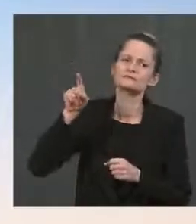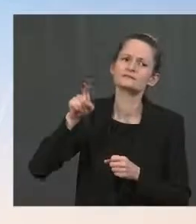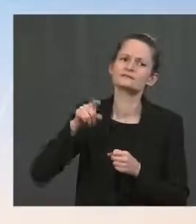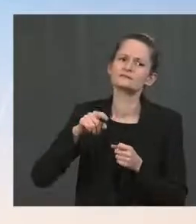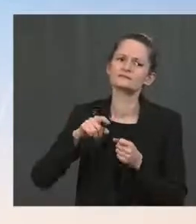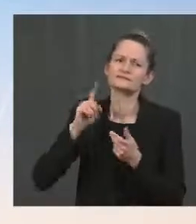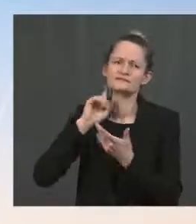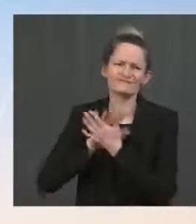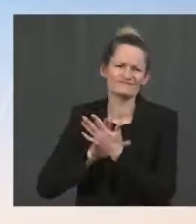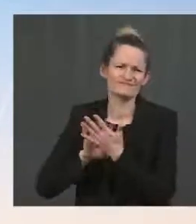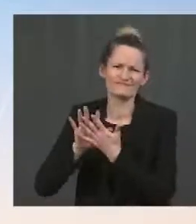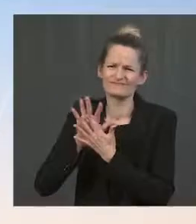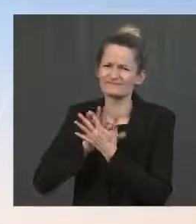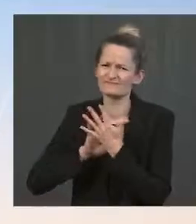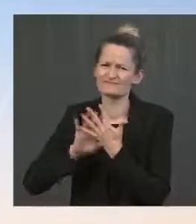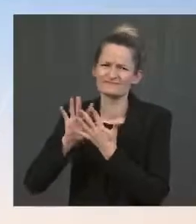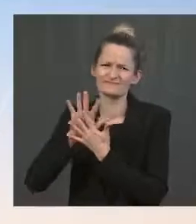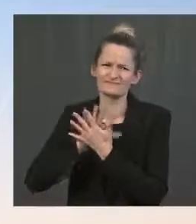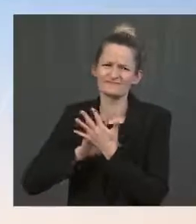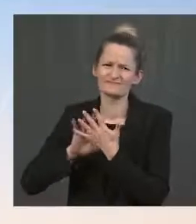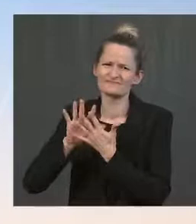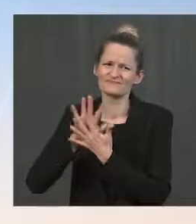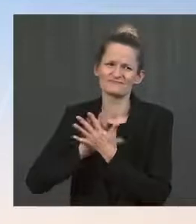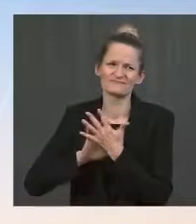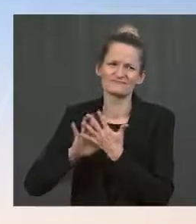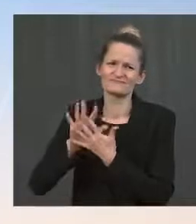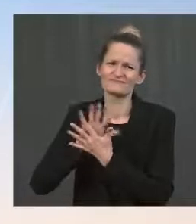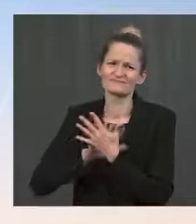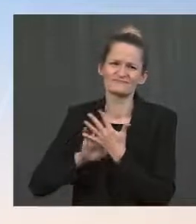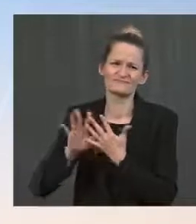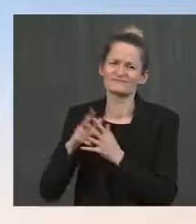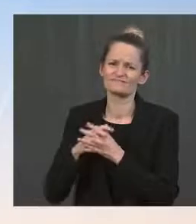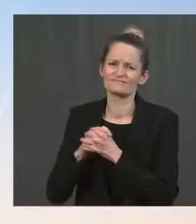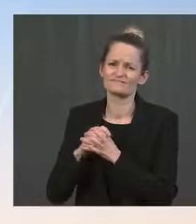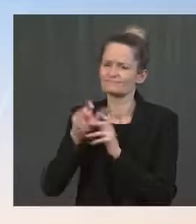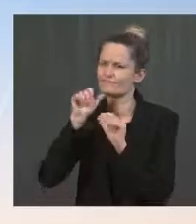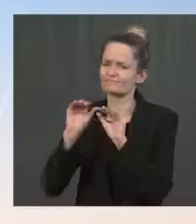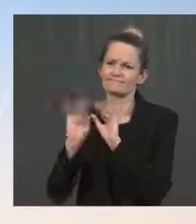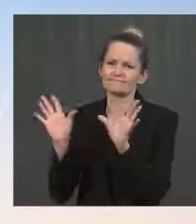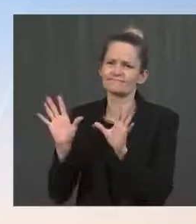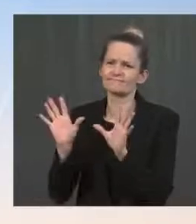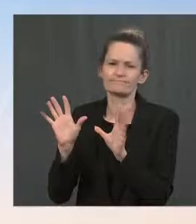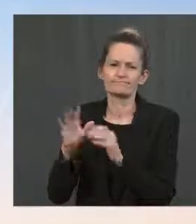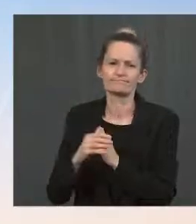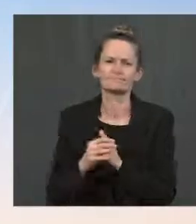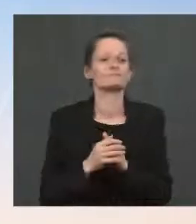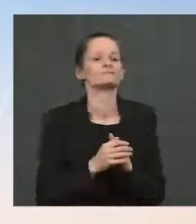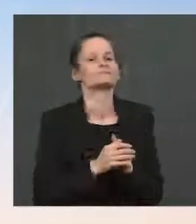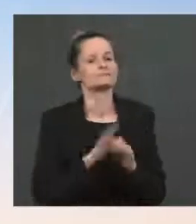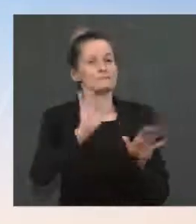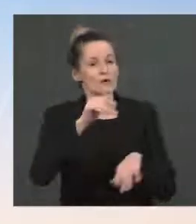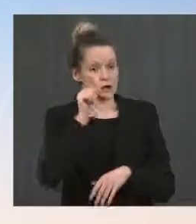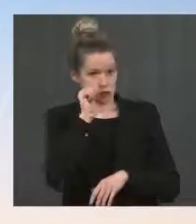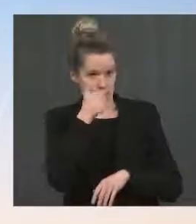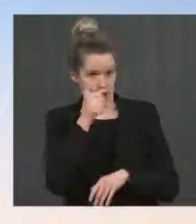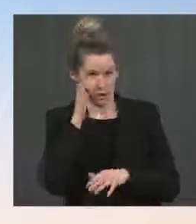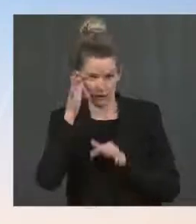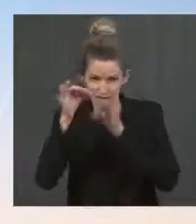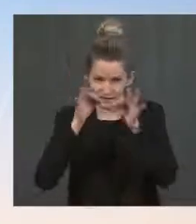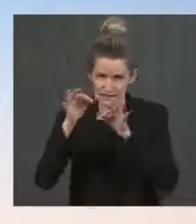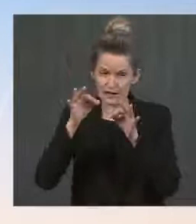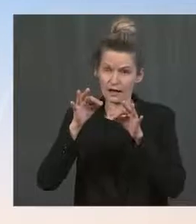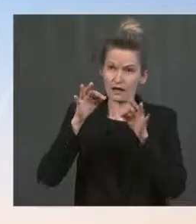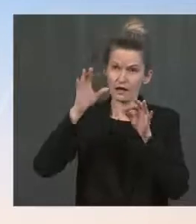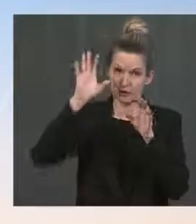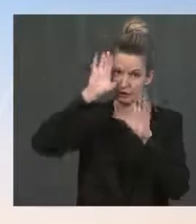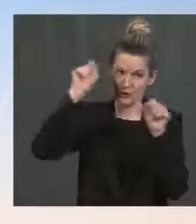yesterday said that his remarks tomorrow will address how you'll get the pandemic under control. So are we shifting to a point at which this